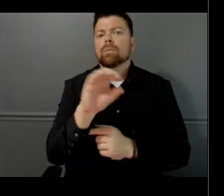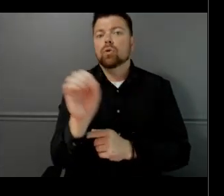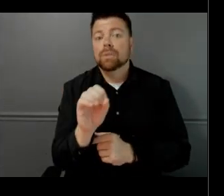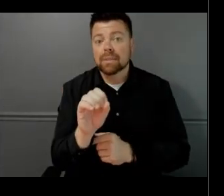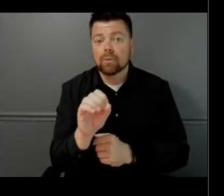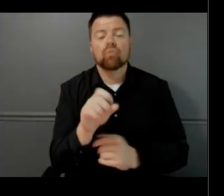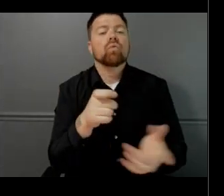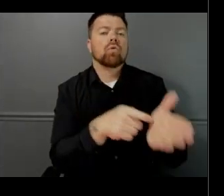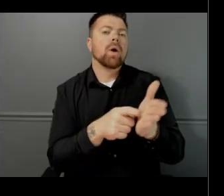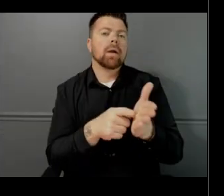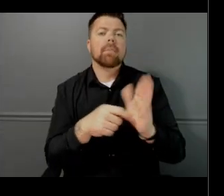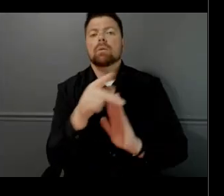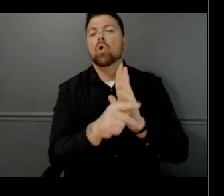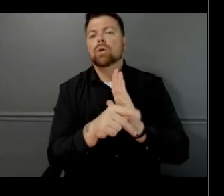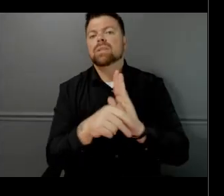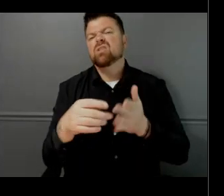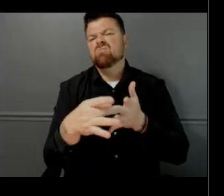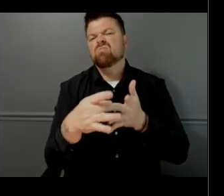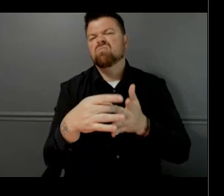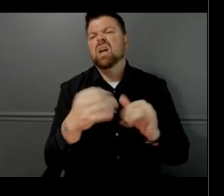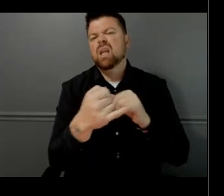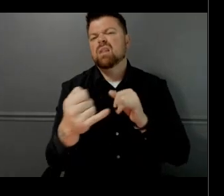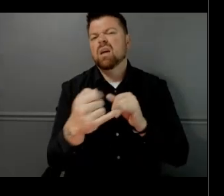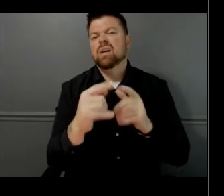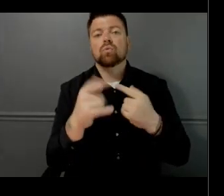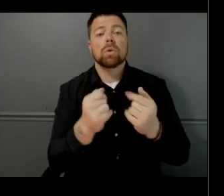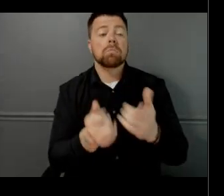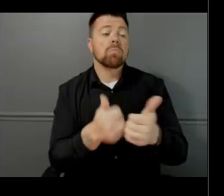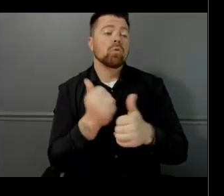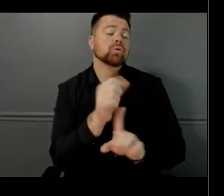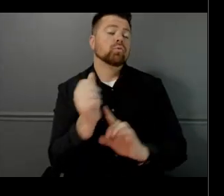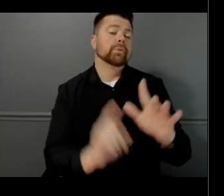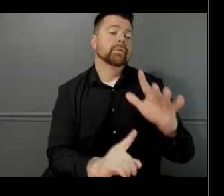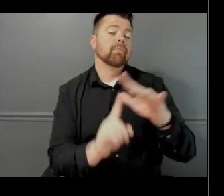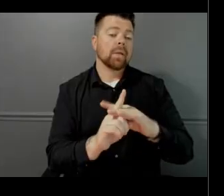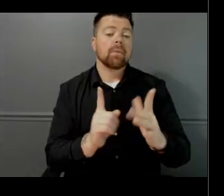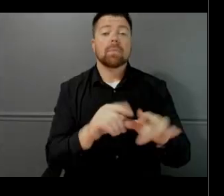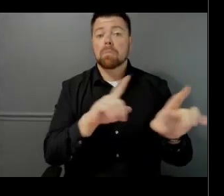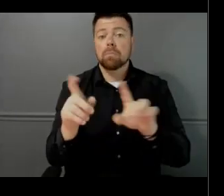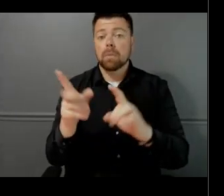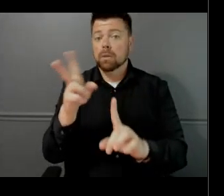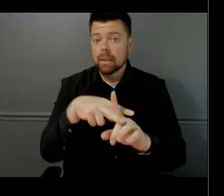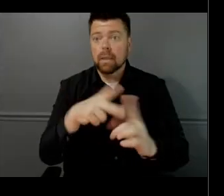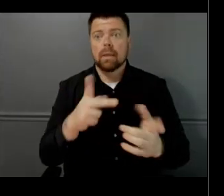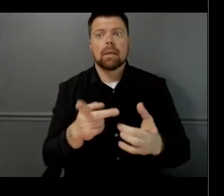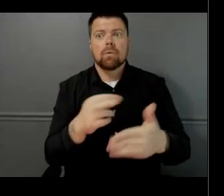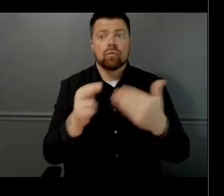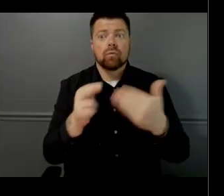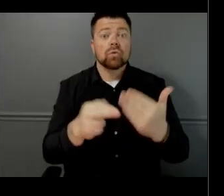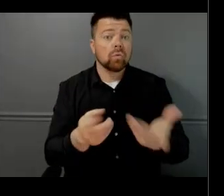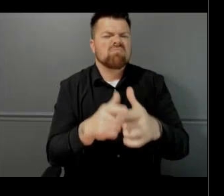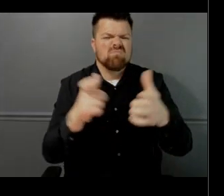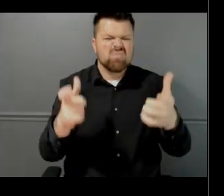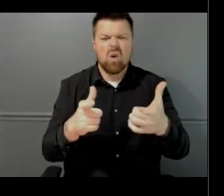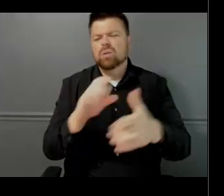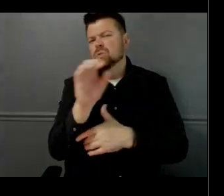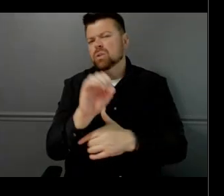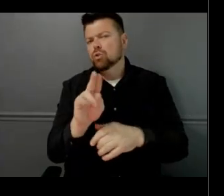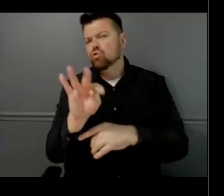guidelines. In most cases, when applying the test, the outcome is that a much larger percentage of units than